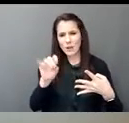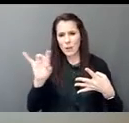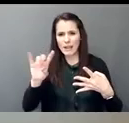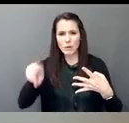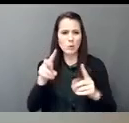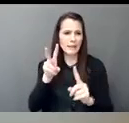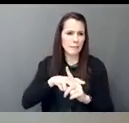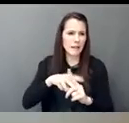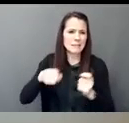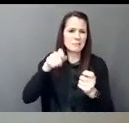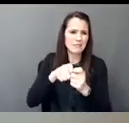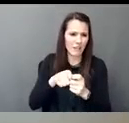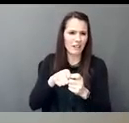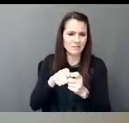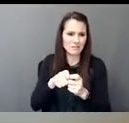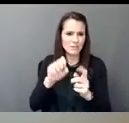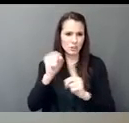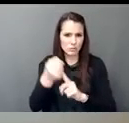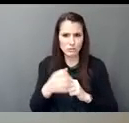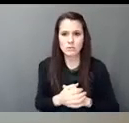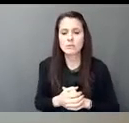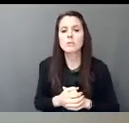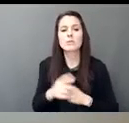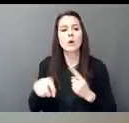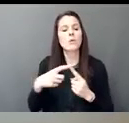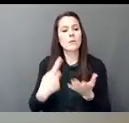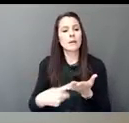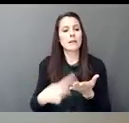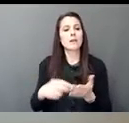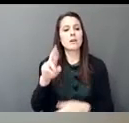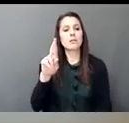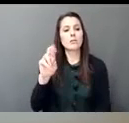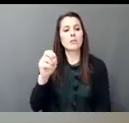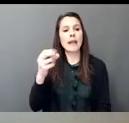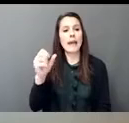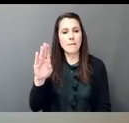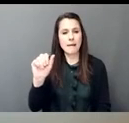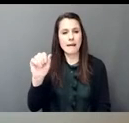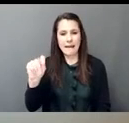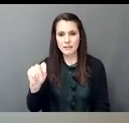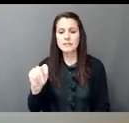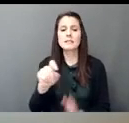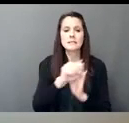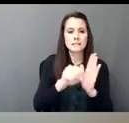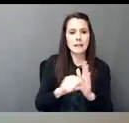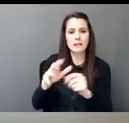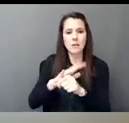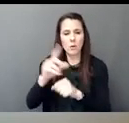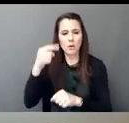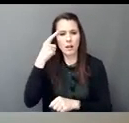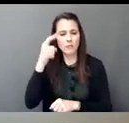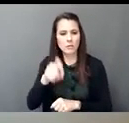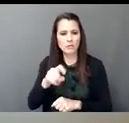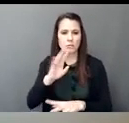situations. So when we talk about the Rehabilitation Act, from a state and local government perspective, we should be referring to